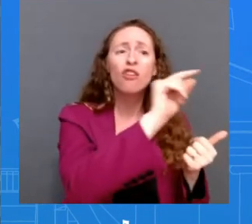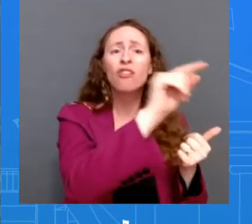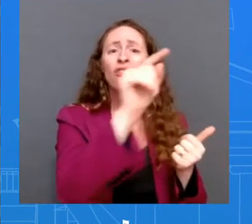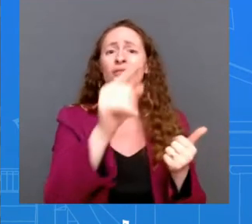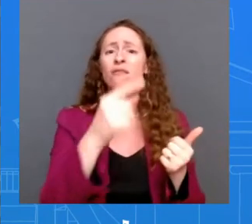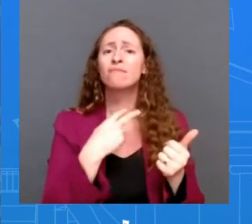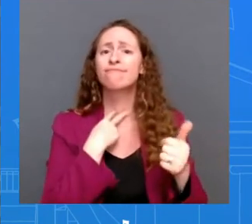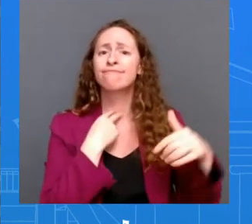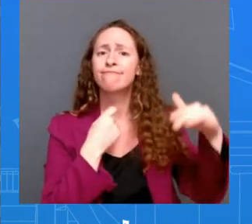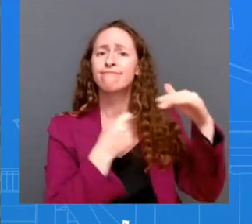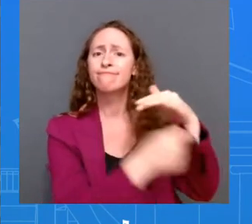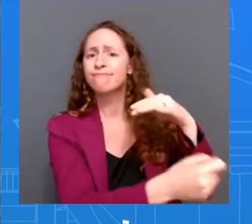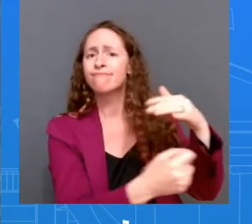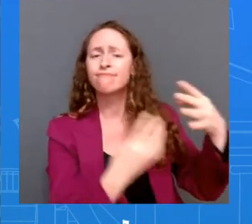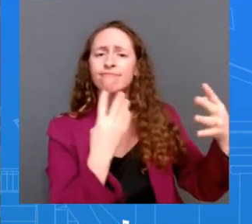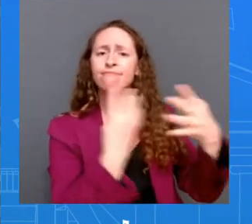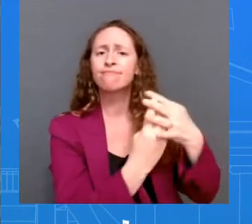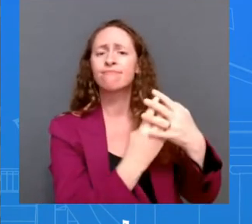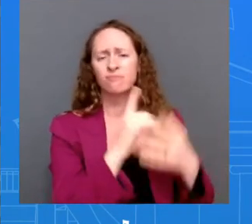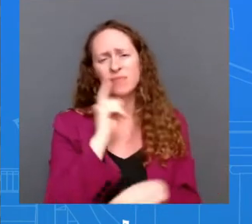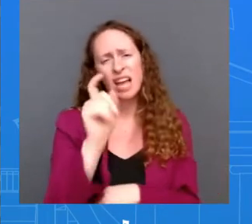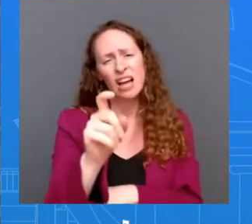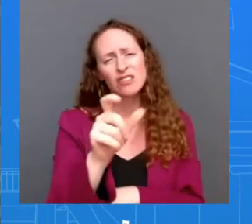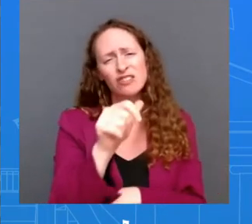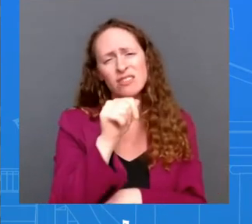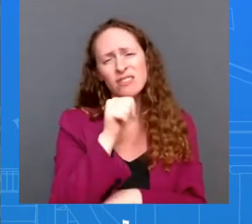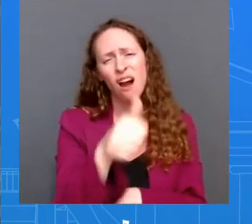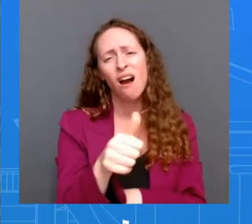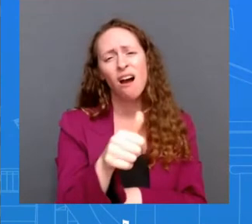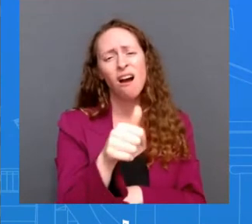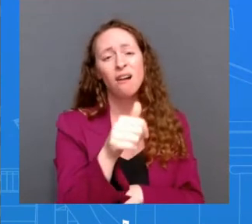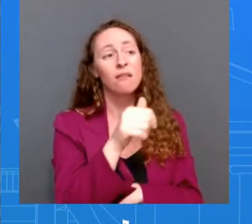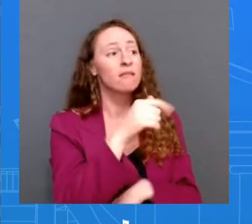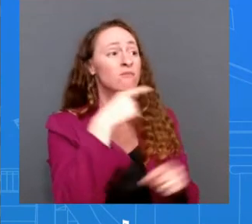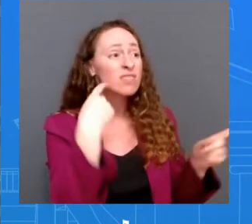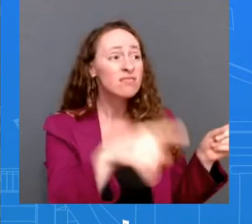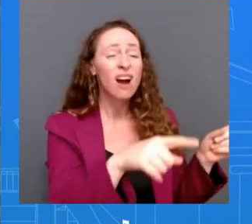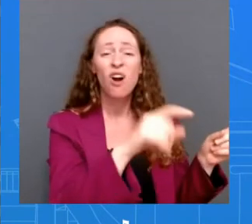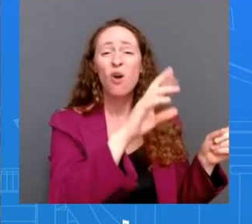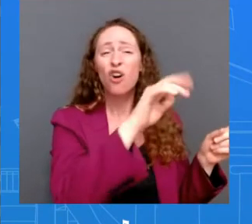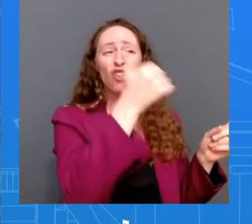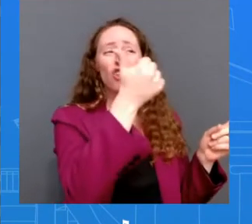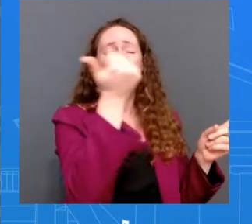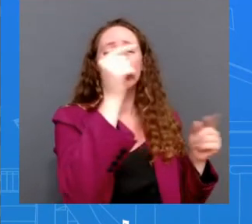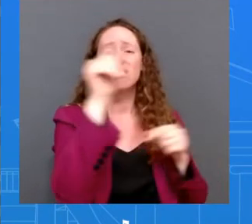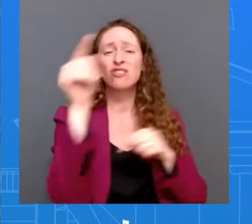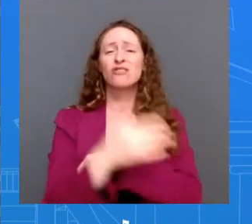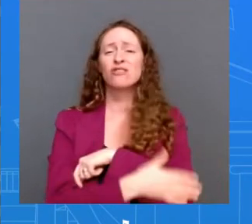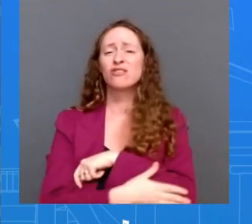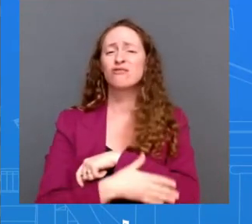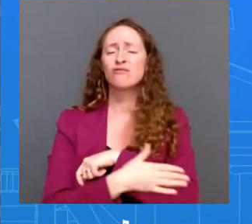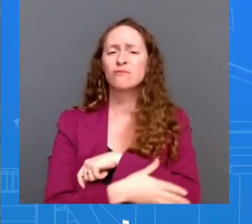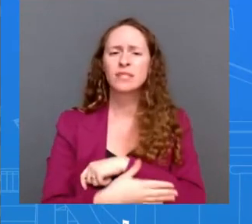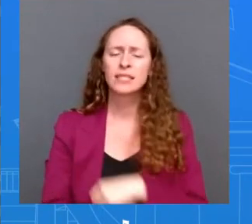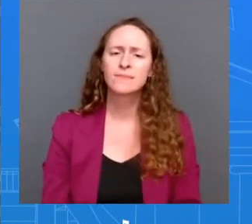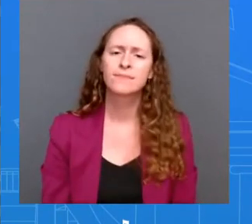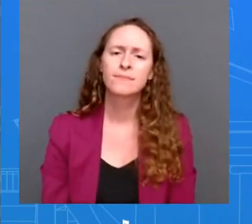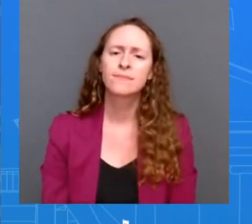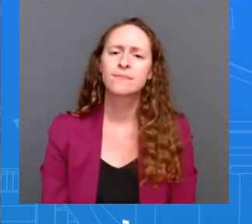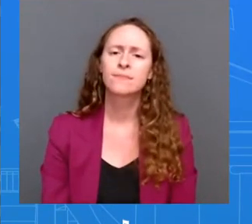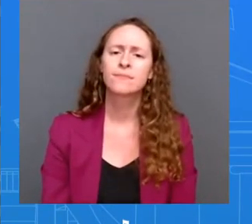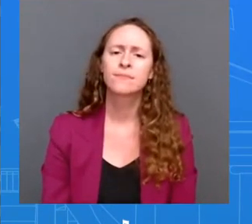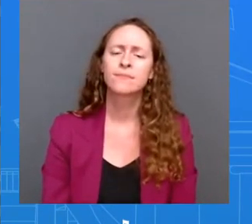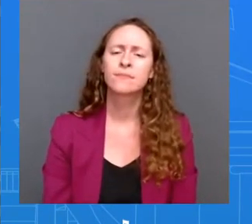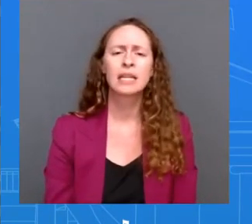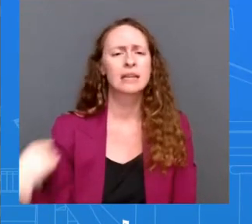Russia and around the world. So we will continue to focus on getting